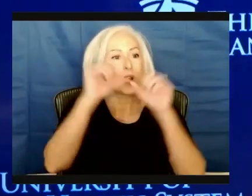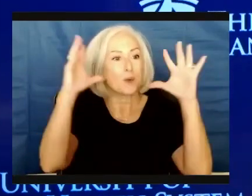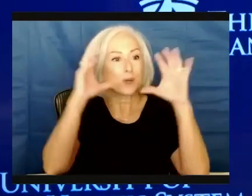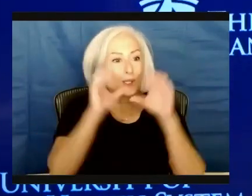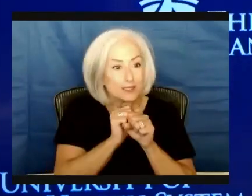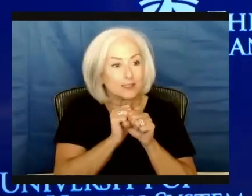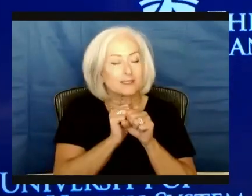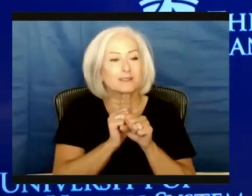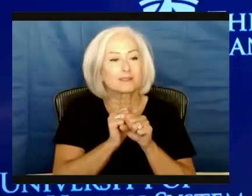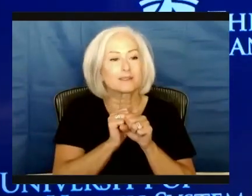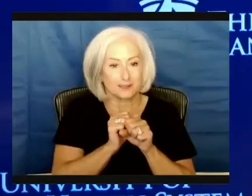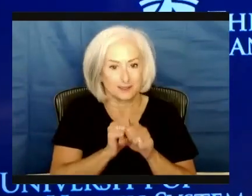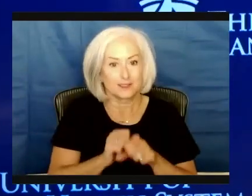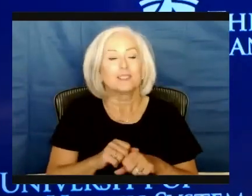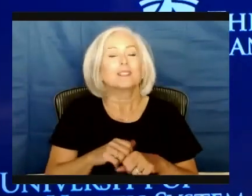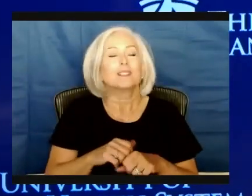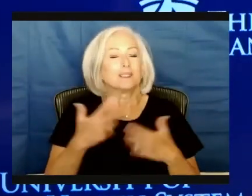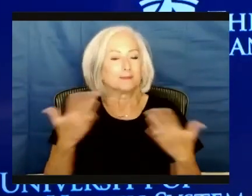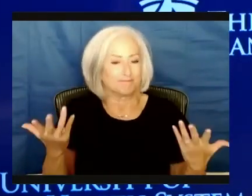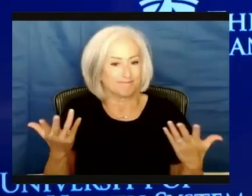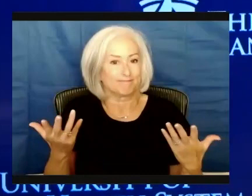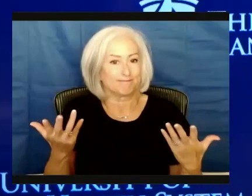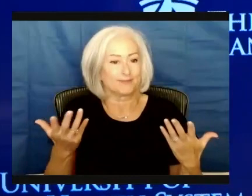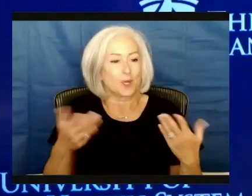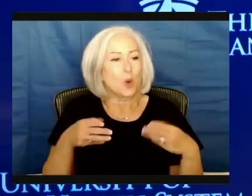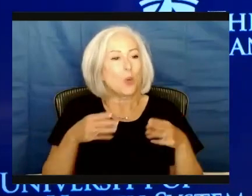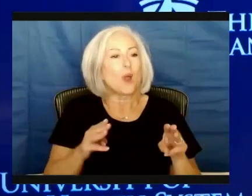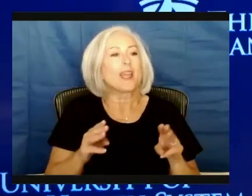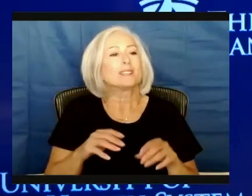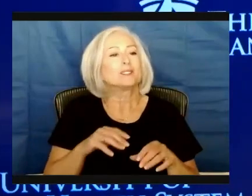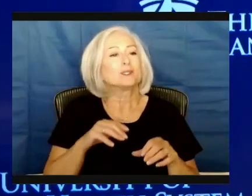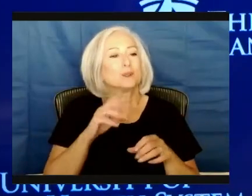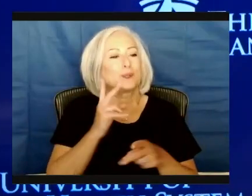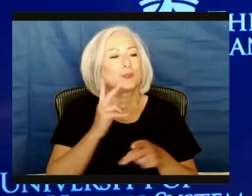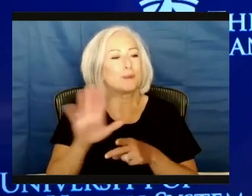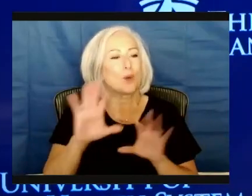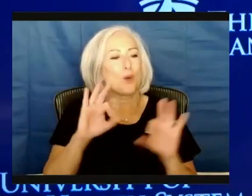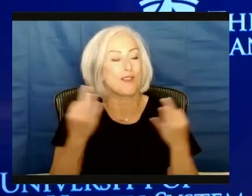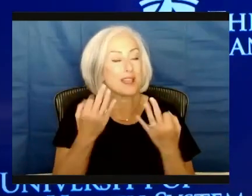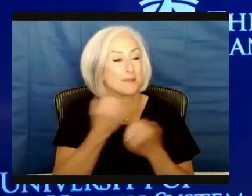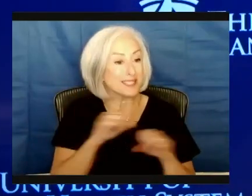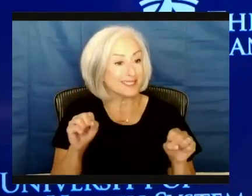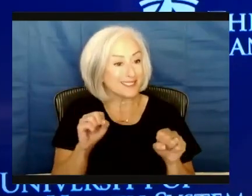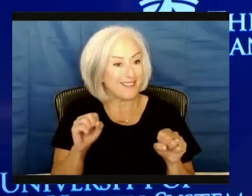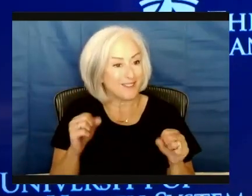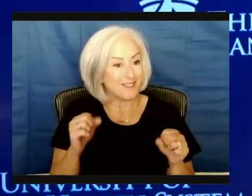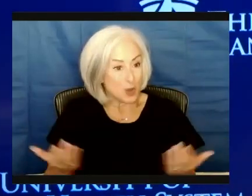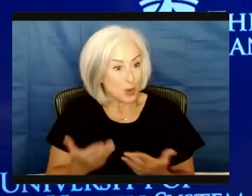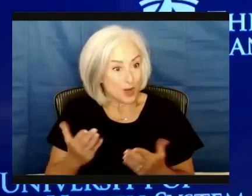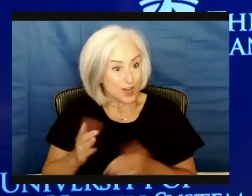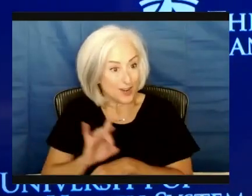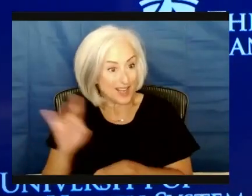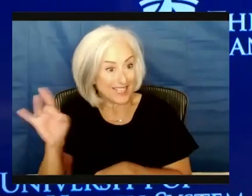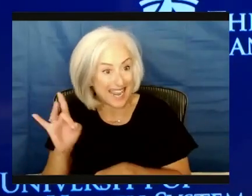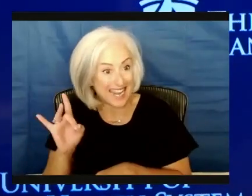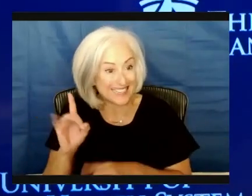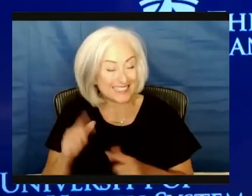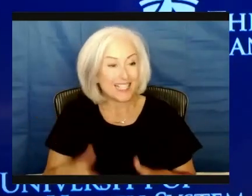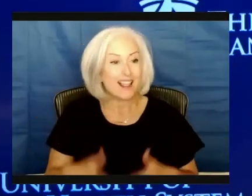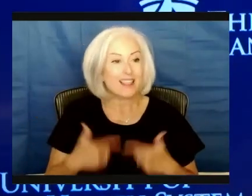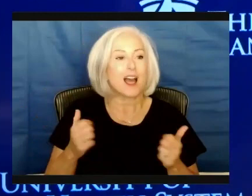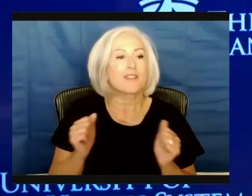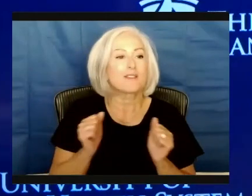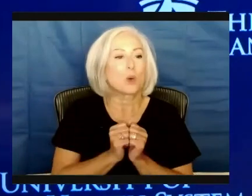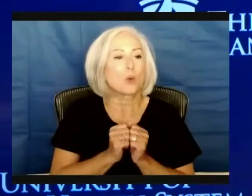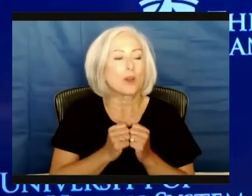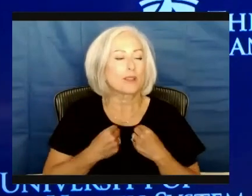you and your family safe. We'll be back at 8 a.m. We'll be live on Friday with a very moving and inspirational